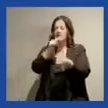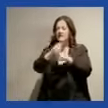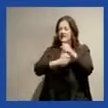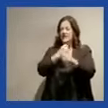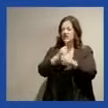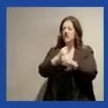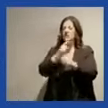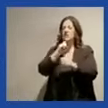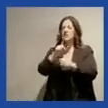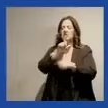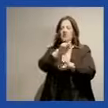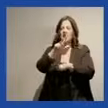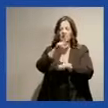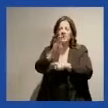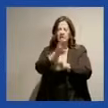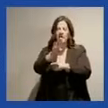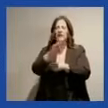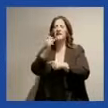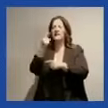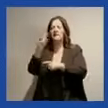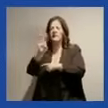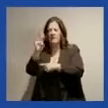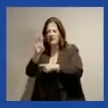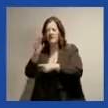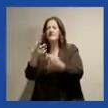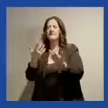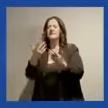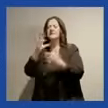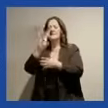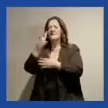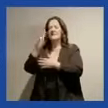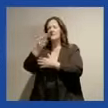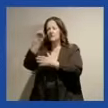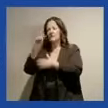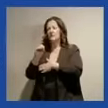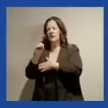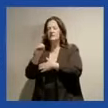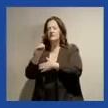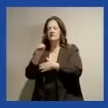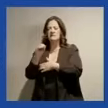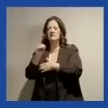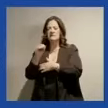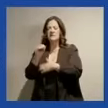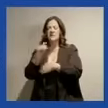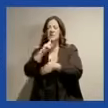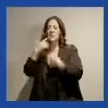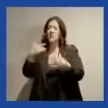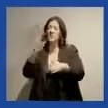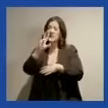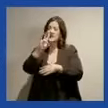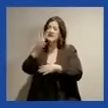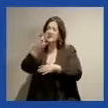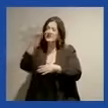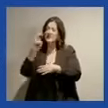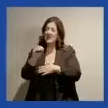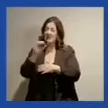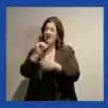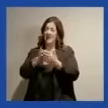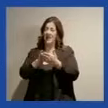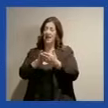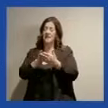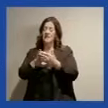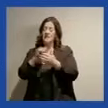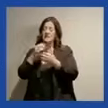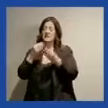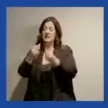billion, $11 billion has already been invested, 76% of that in low-income communities, 76% of that in low-income